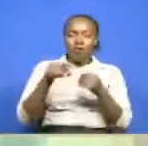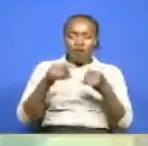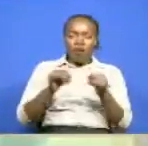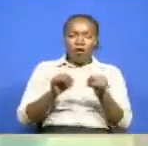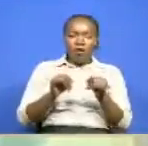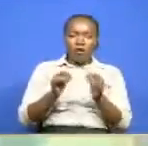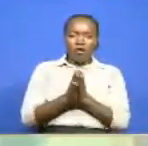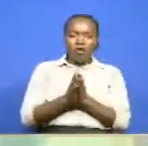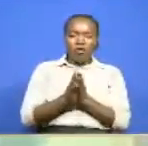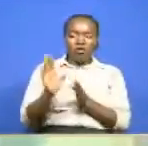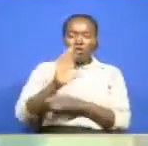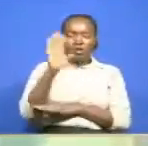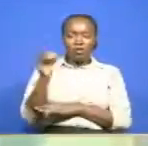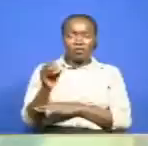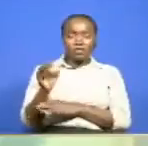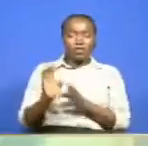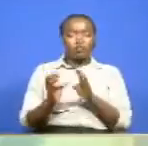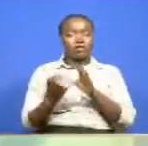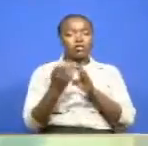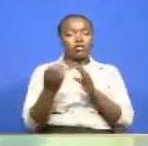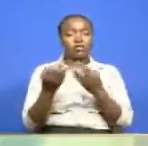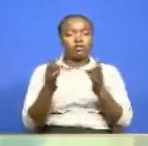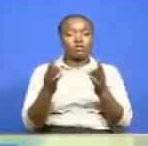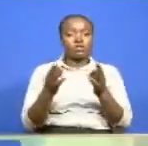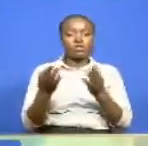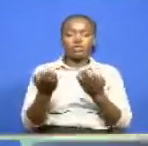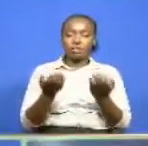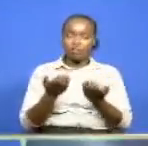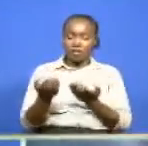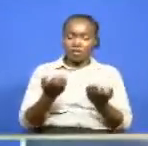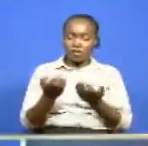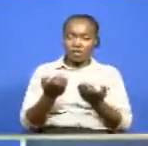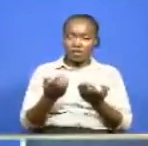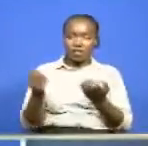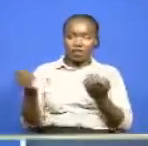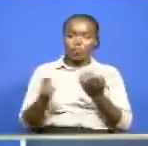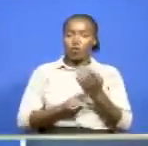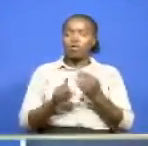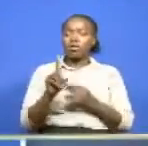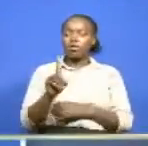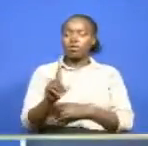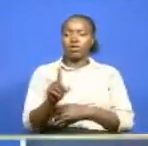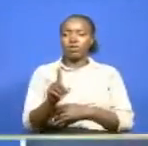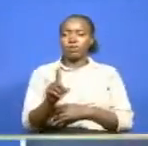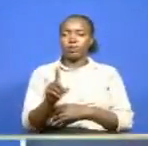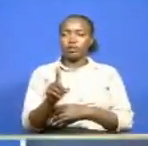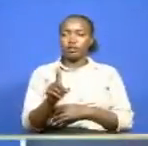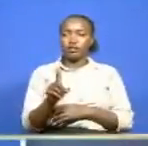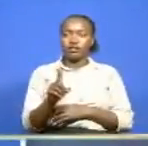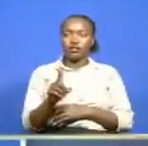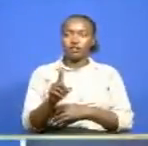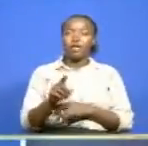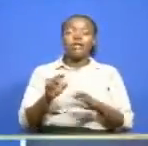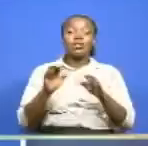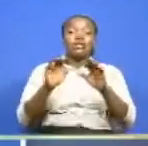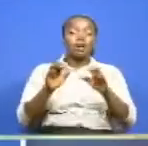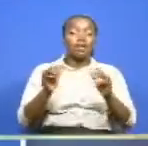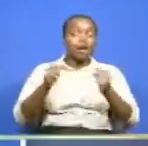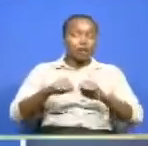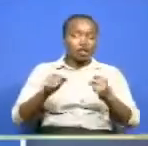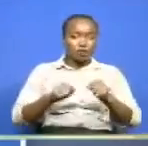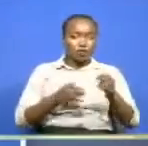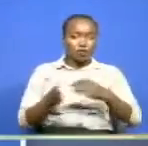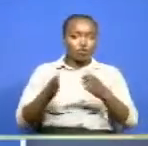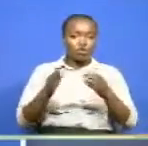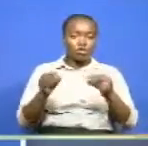African Continental Free Trade Agreement due in 1 month. Trade and Industry Cabinet Secretary Betty Maina says the agreement creates an